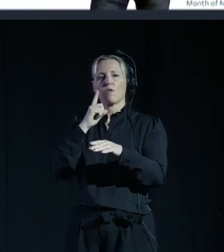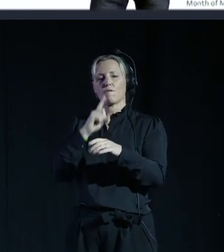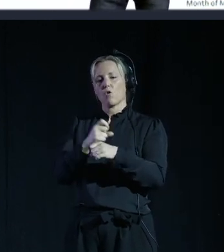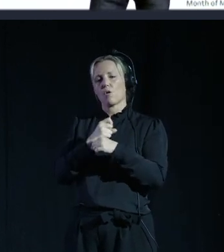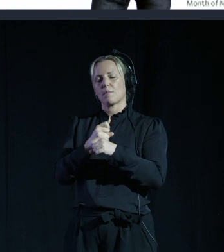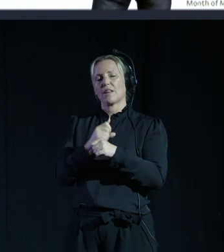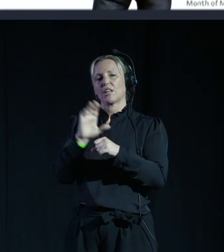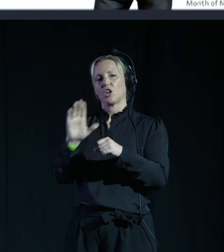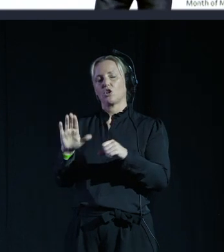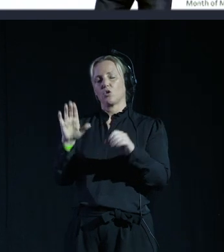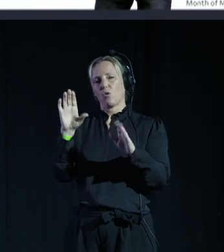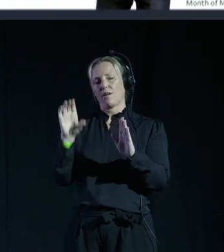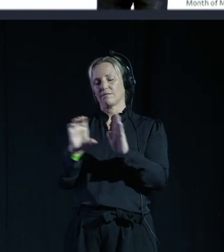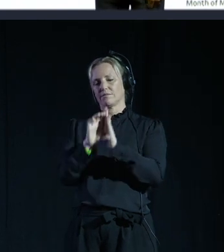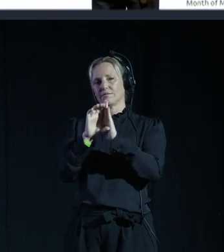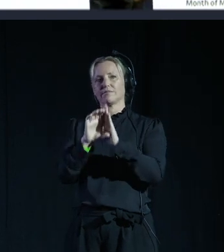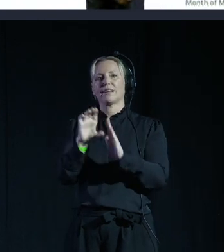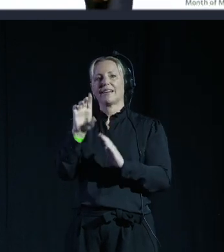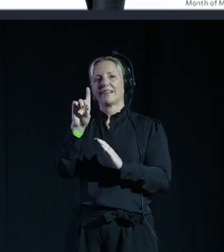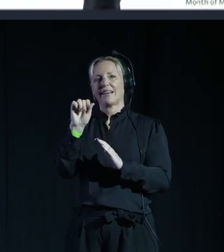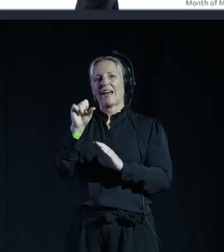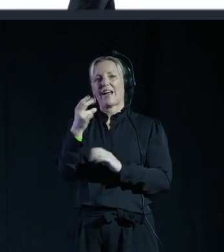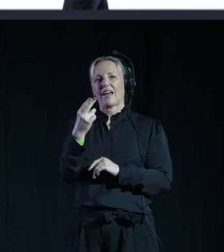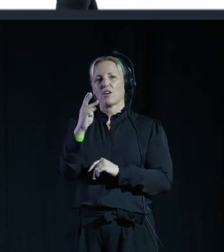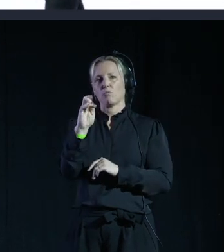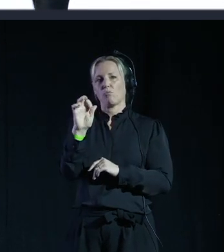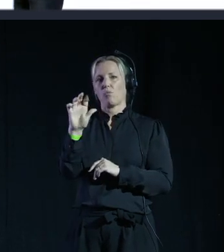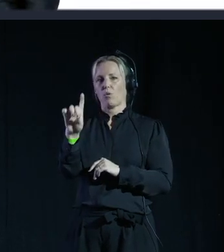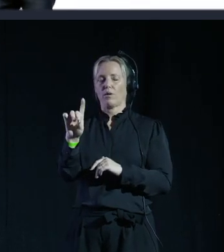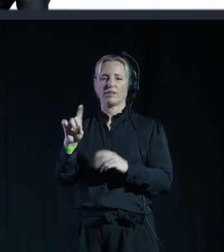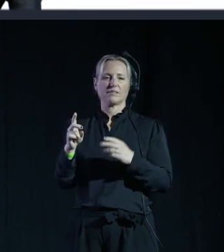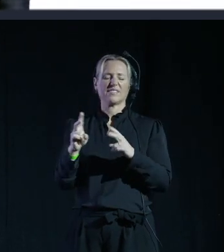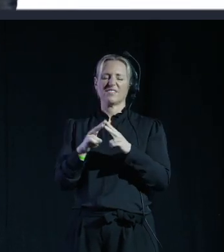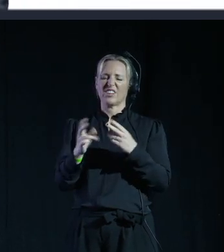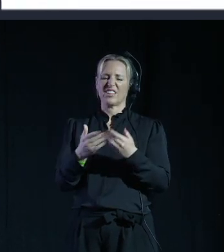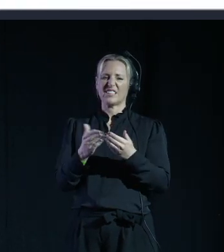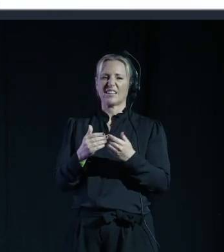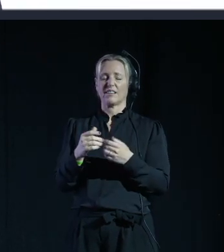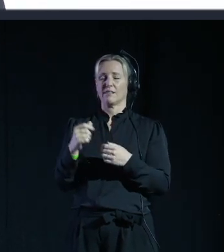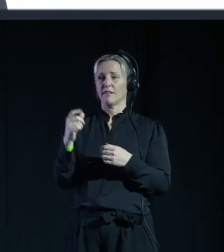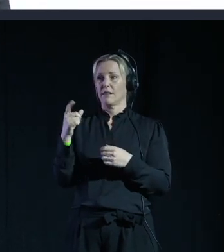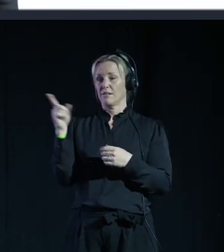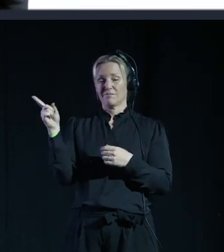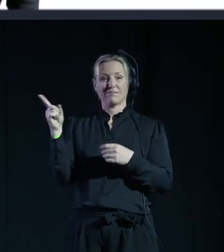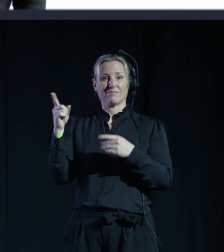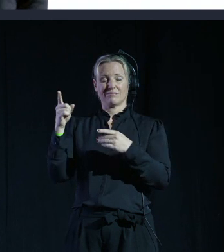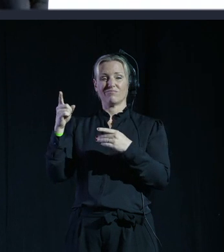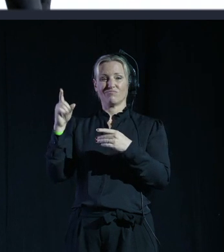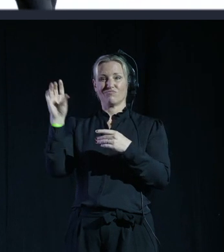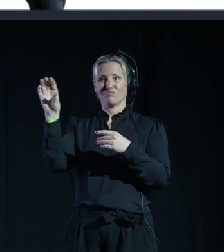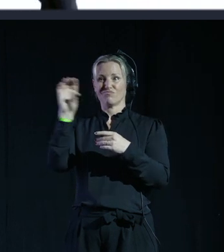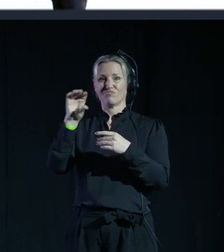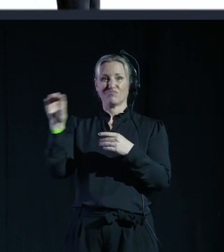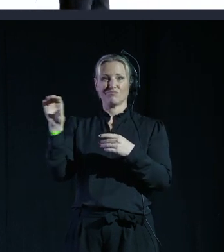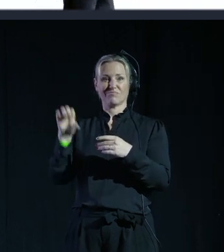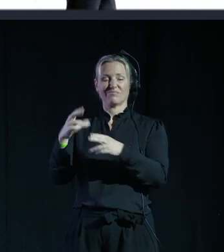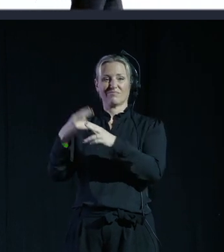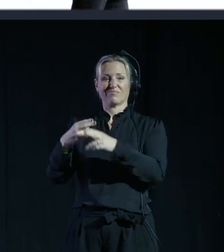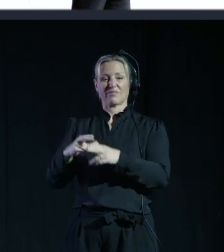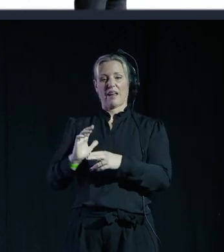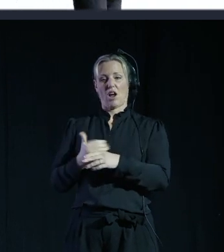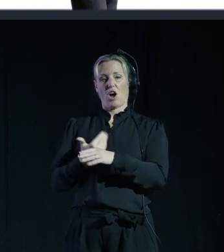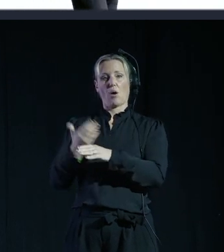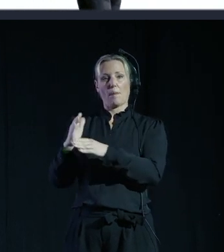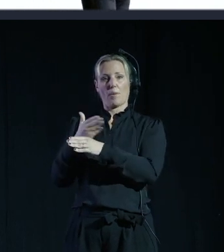dashboards, just makes it easy. And that's just one example. All these partners are here They're in the exhibitors booth, so please come take a look